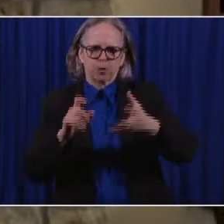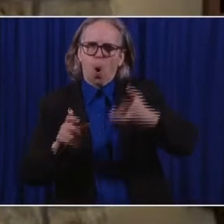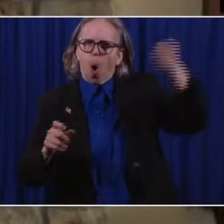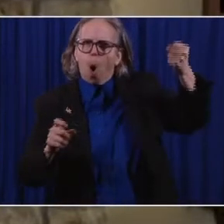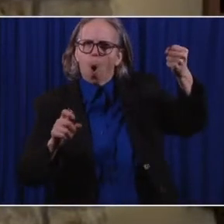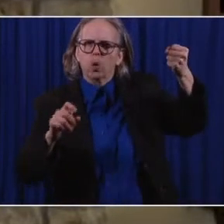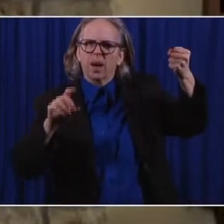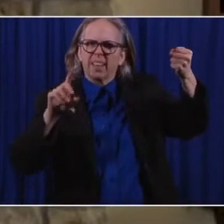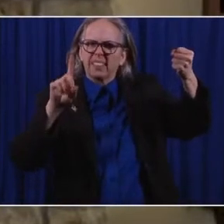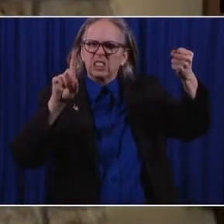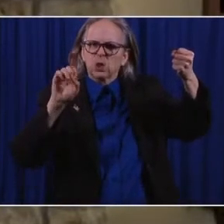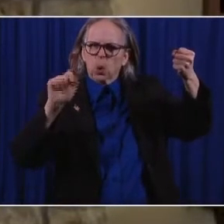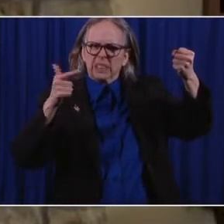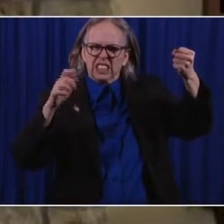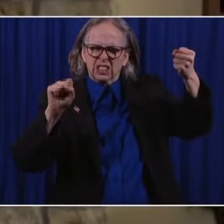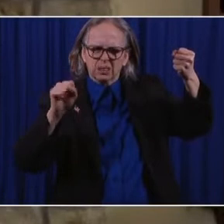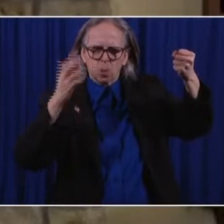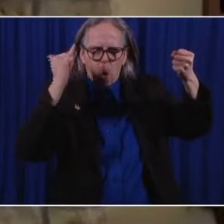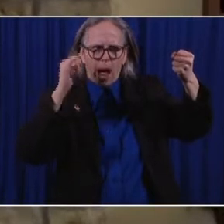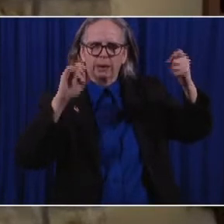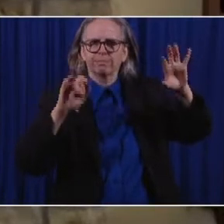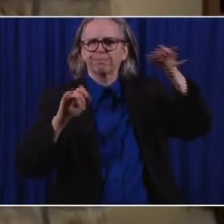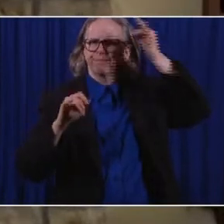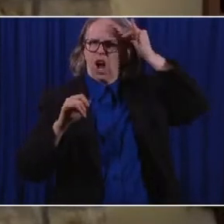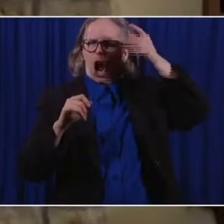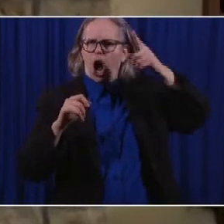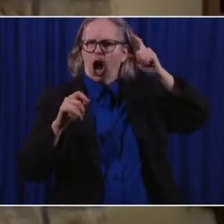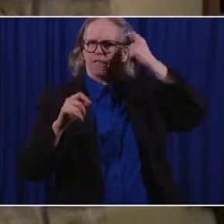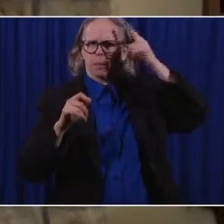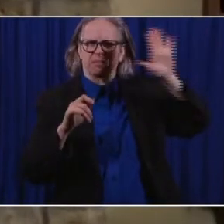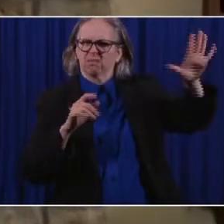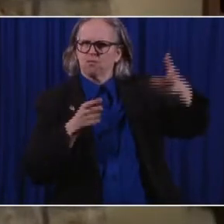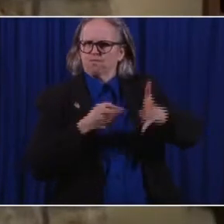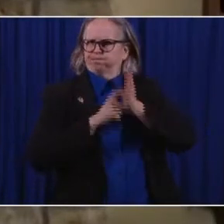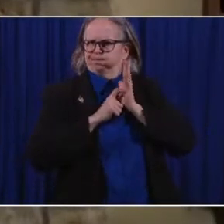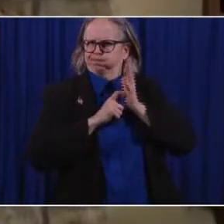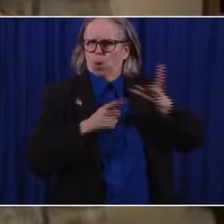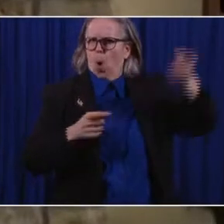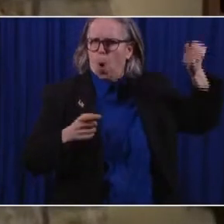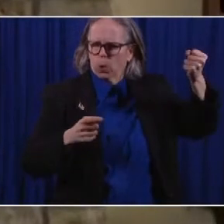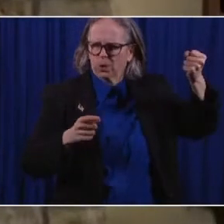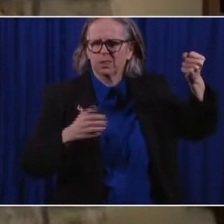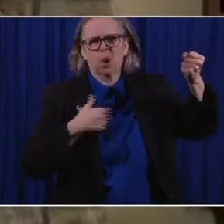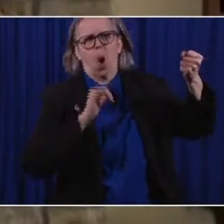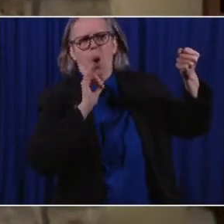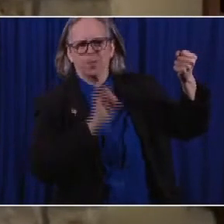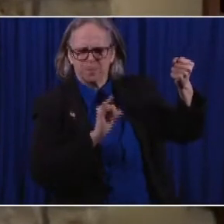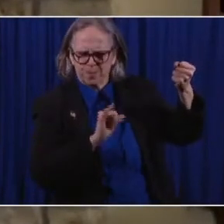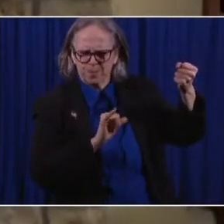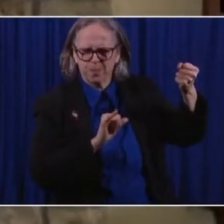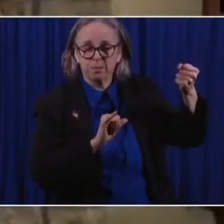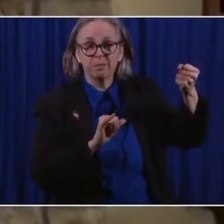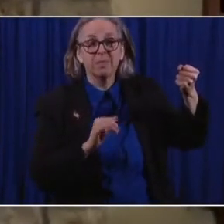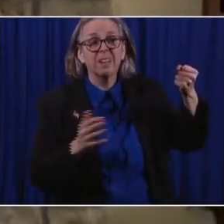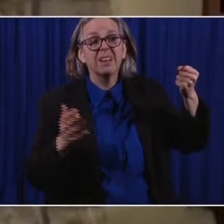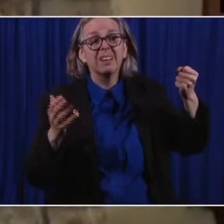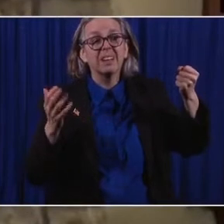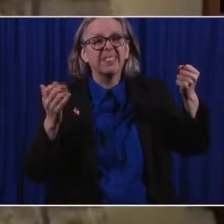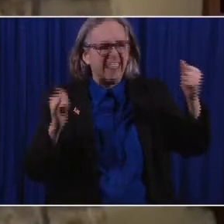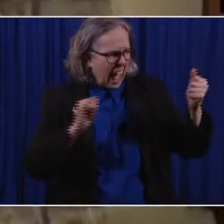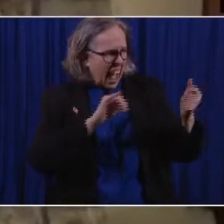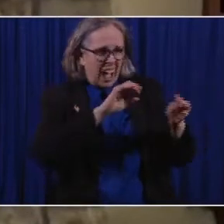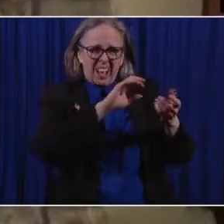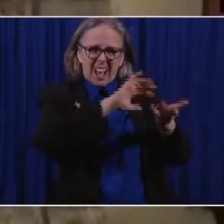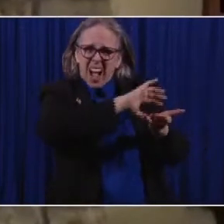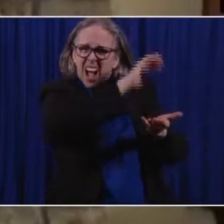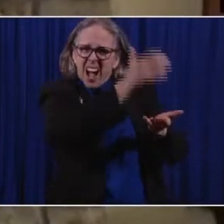right off the bat. And so these are the ones that go for first shots in all congregate care, not just the nursing homes, but other